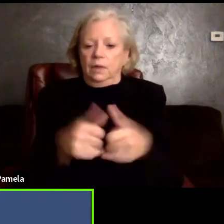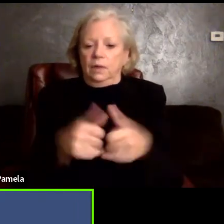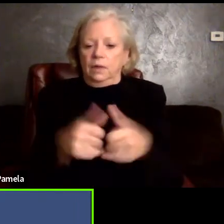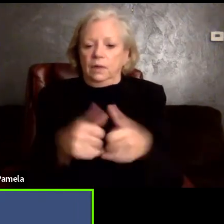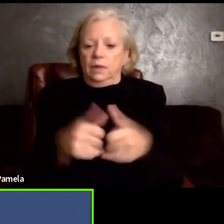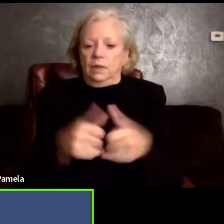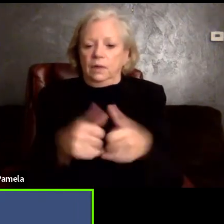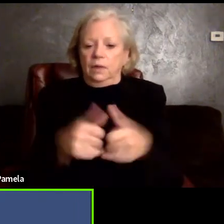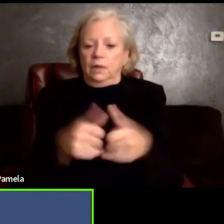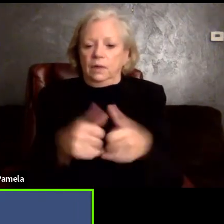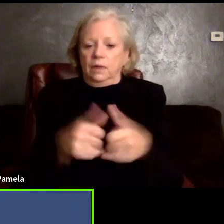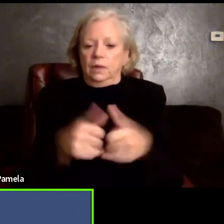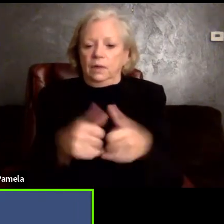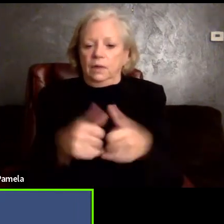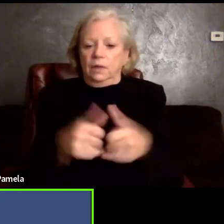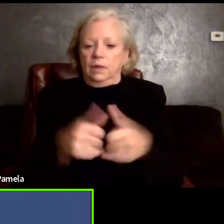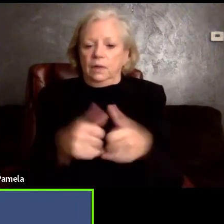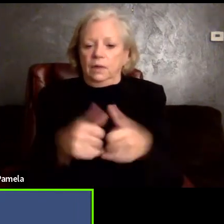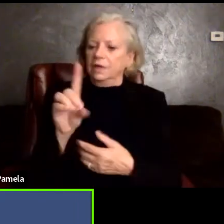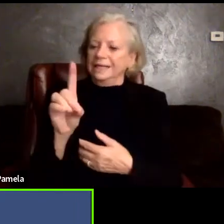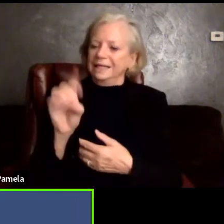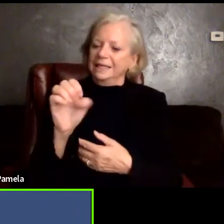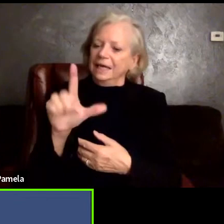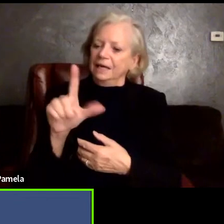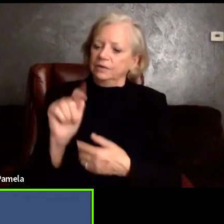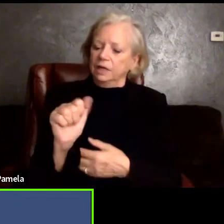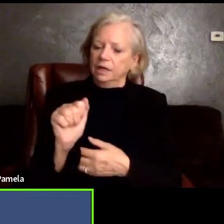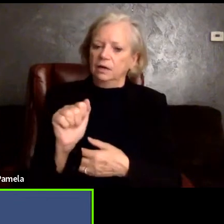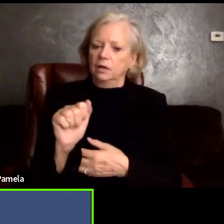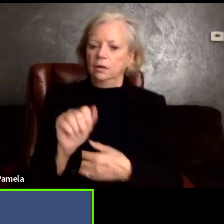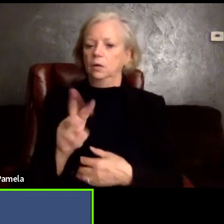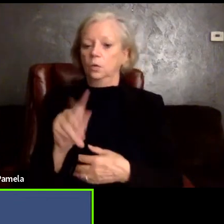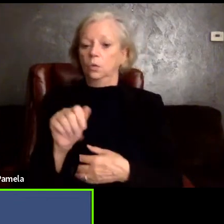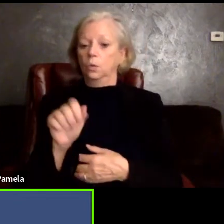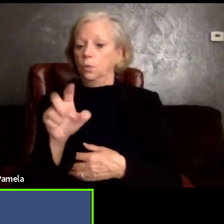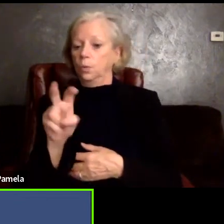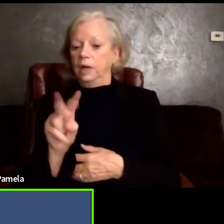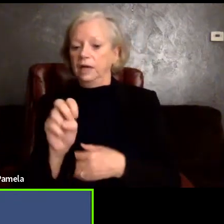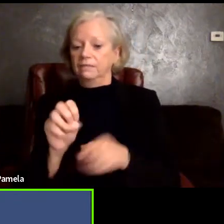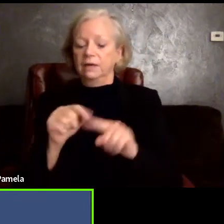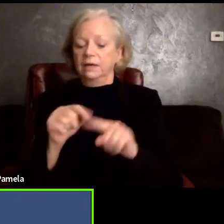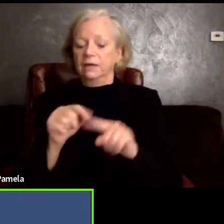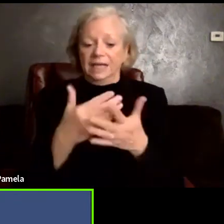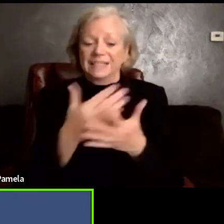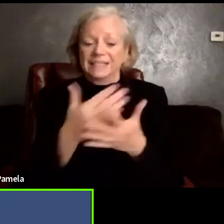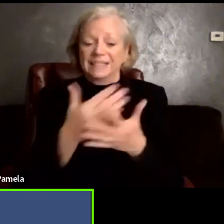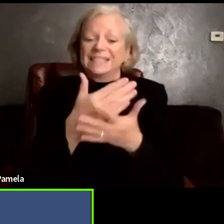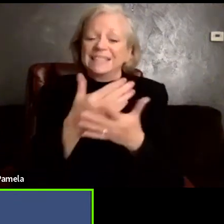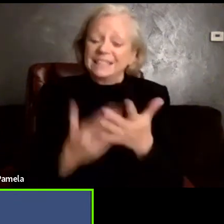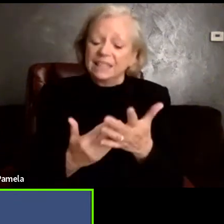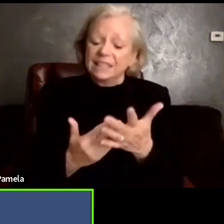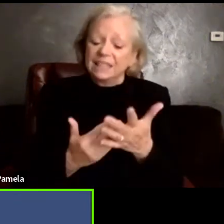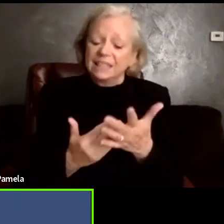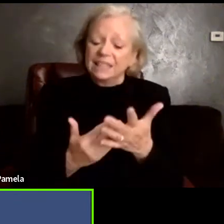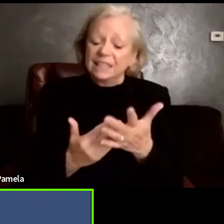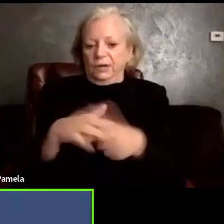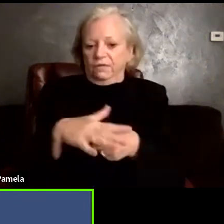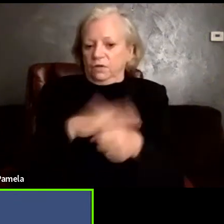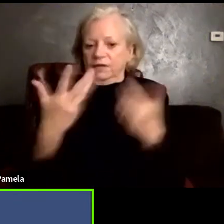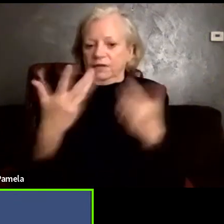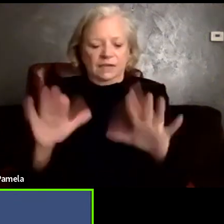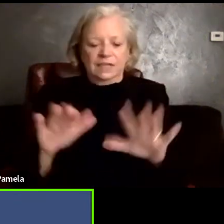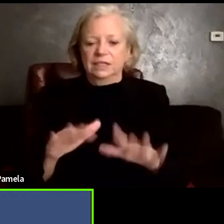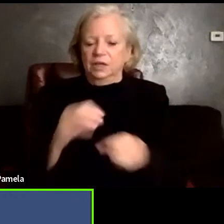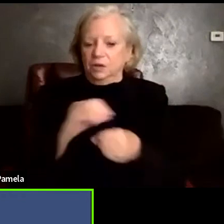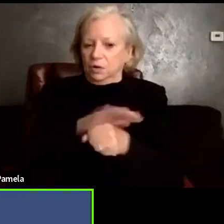They're probably a little bit less likely to be infected, so there's some protection there, but it's not going to eliminate COVID transmission in these settings with this